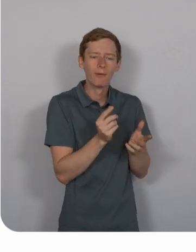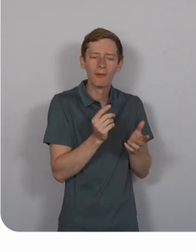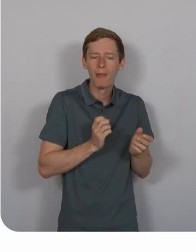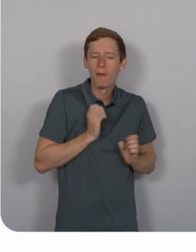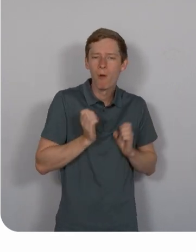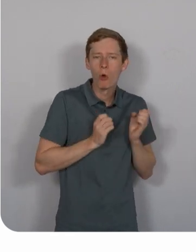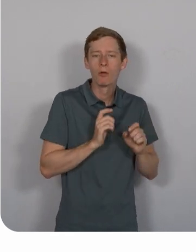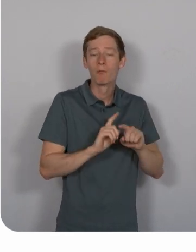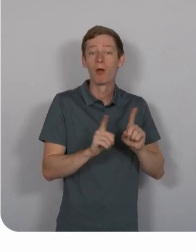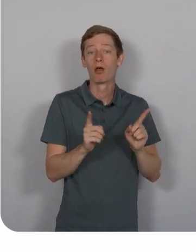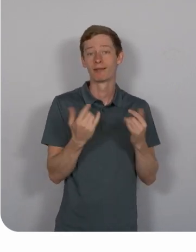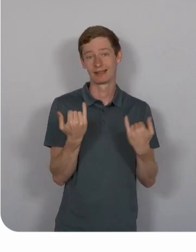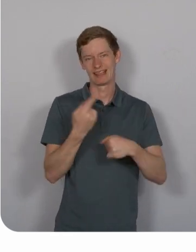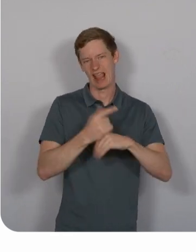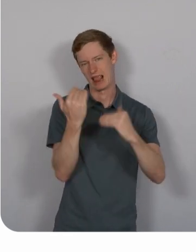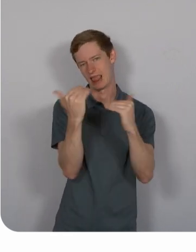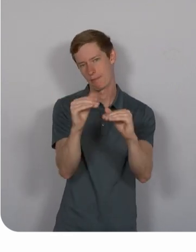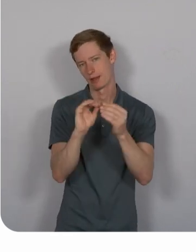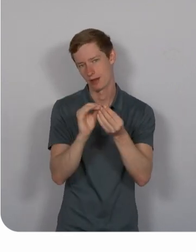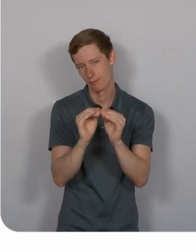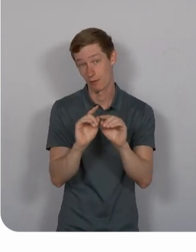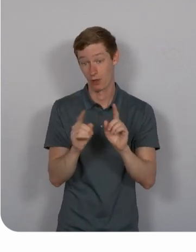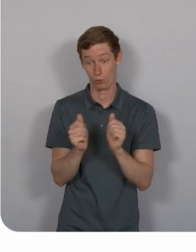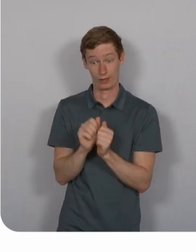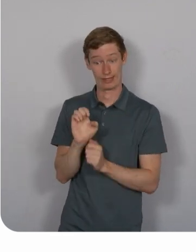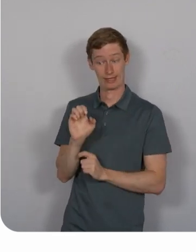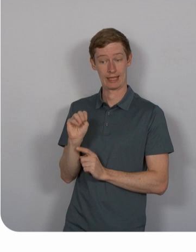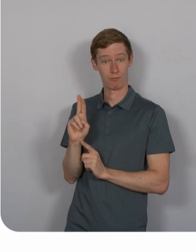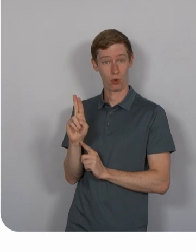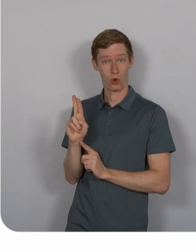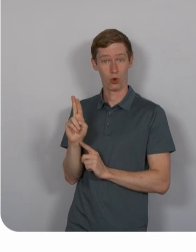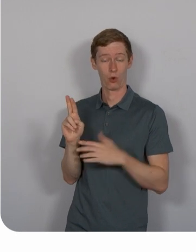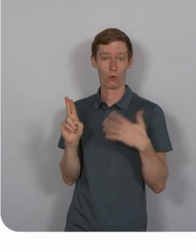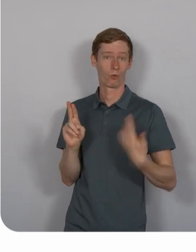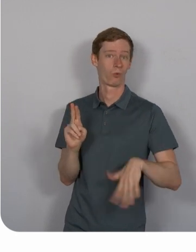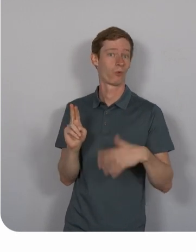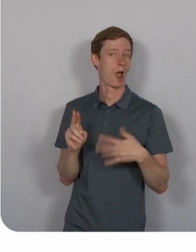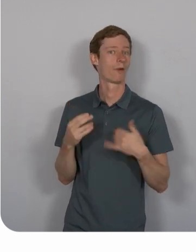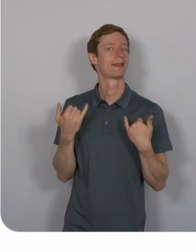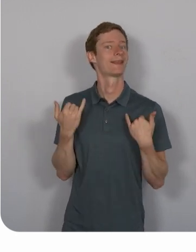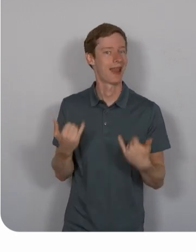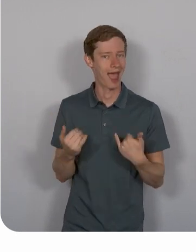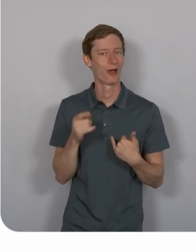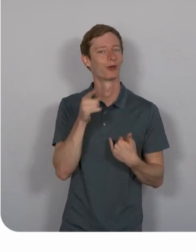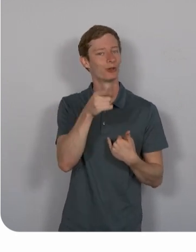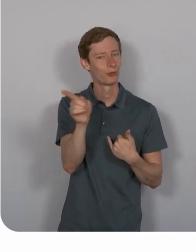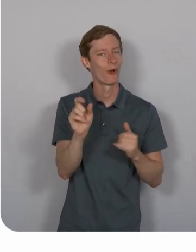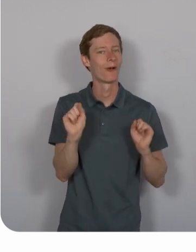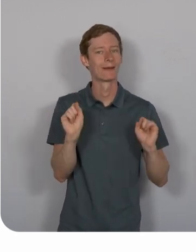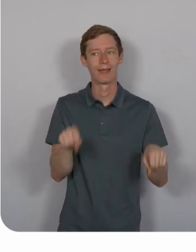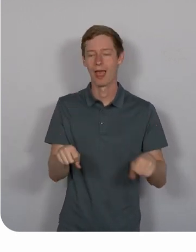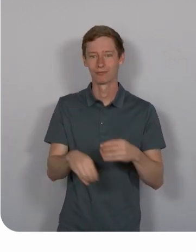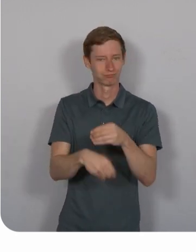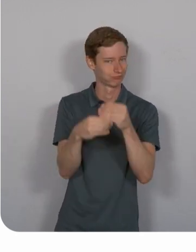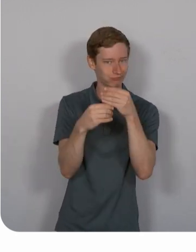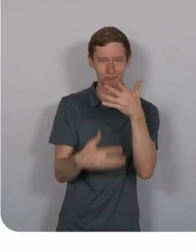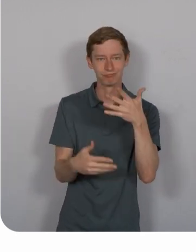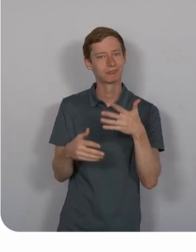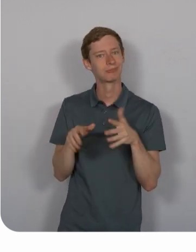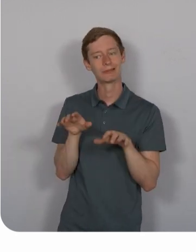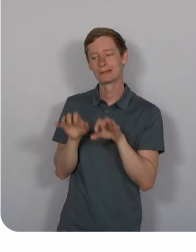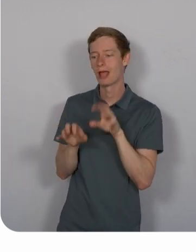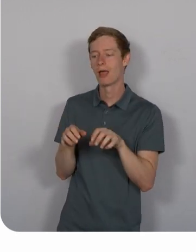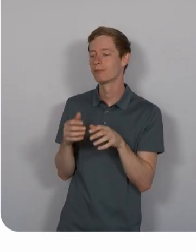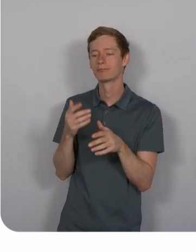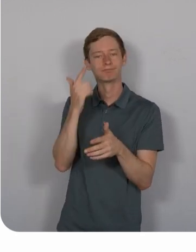fixed number. But you know, with EMU, now you have the ability to just type in what you want.